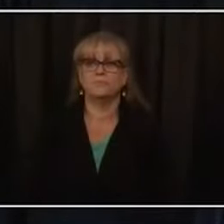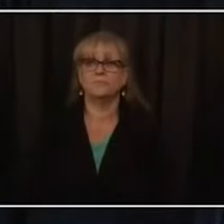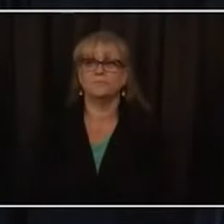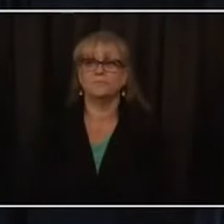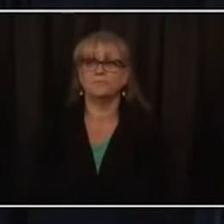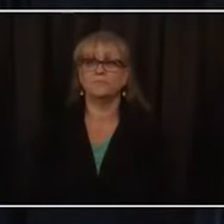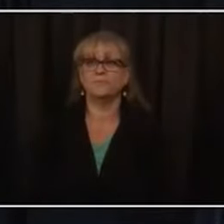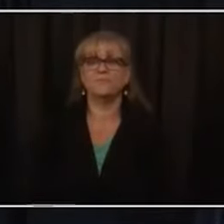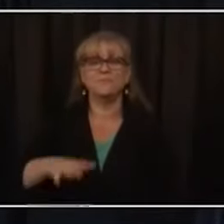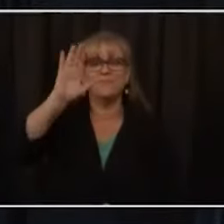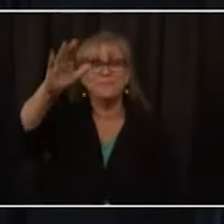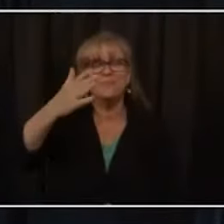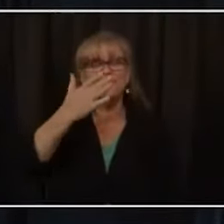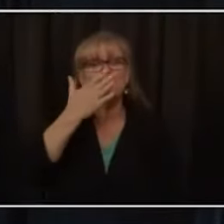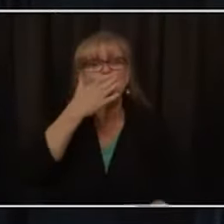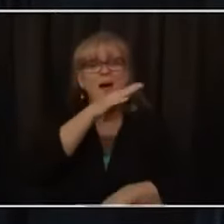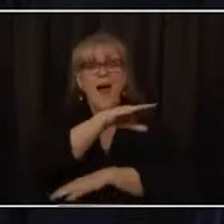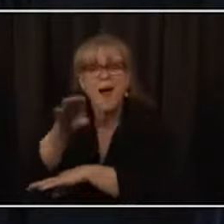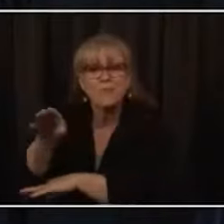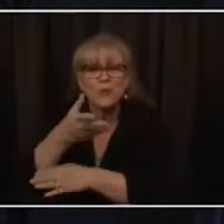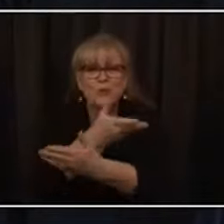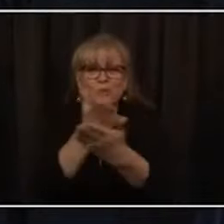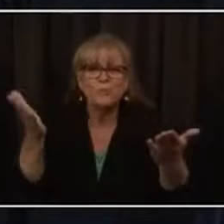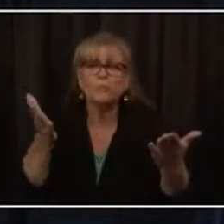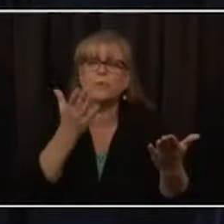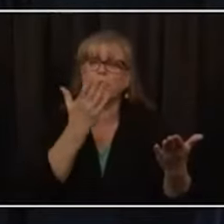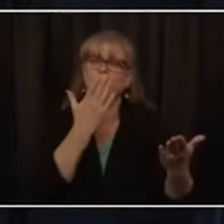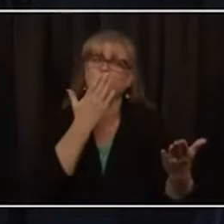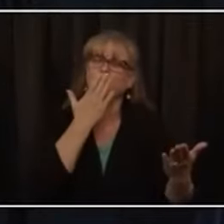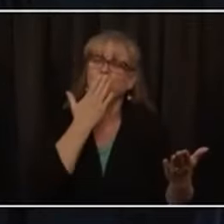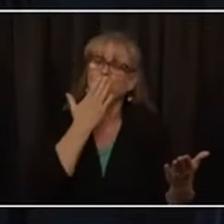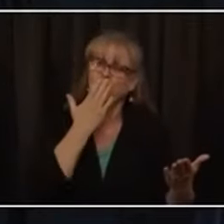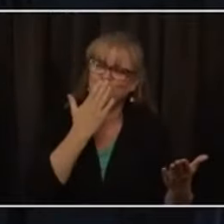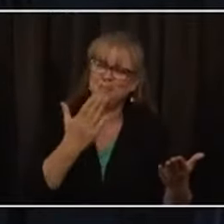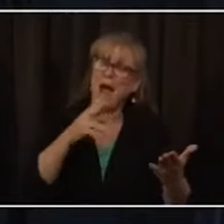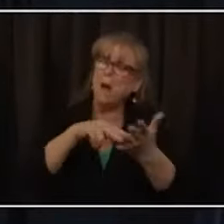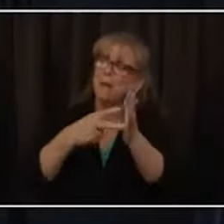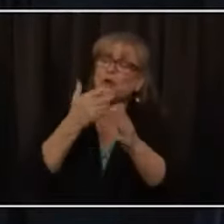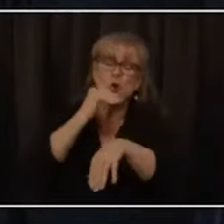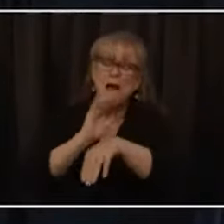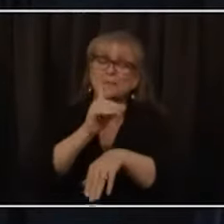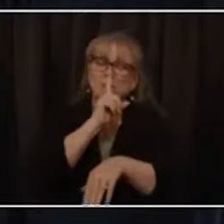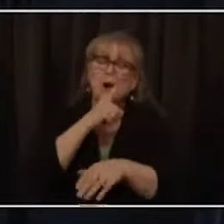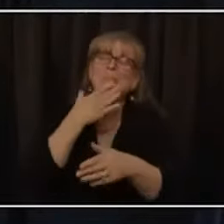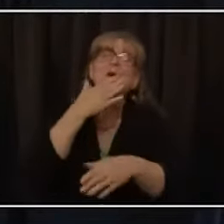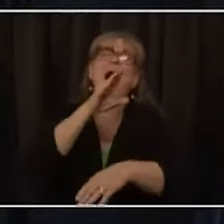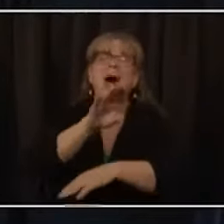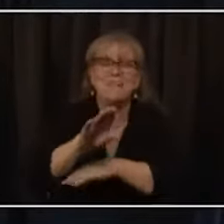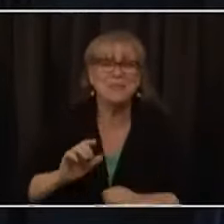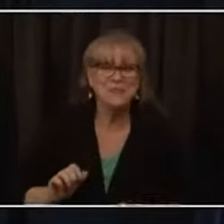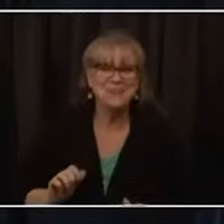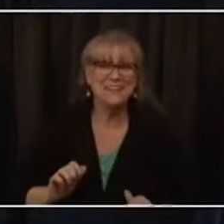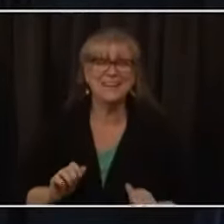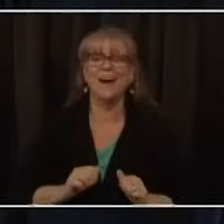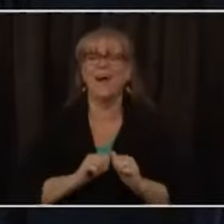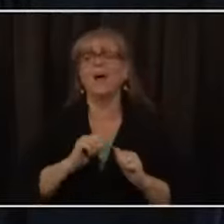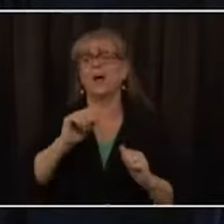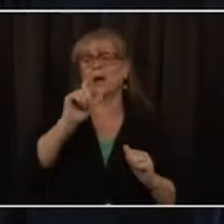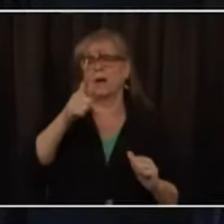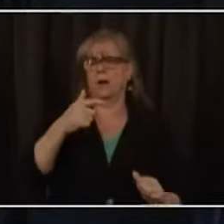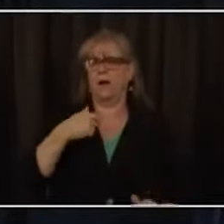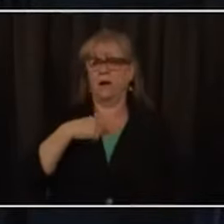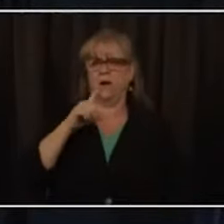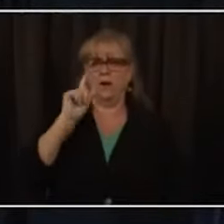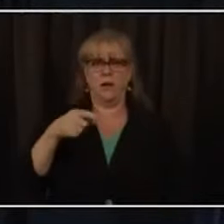Good evening, everyone. Good afternoon, I should say. It's only afternoon time. There's always something new with this challenging